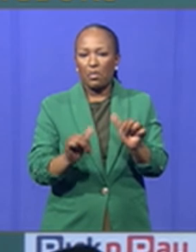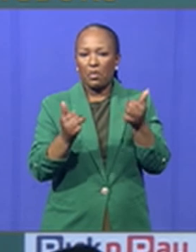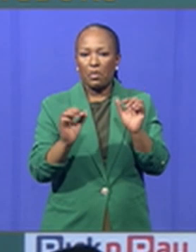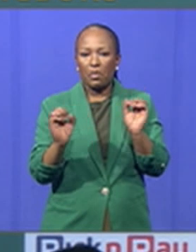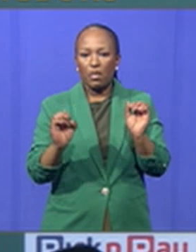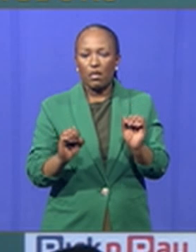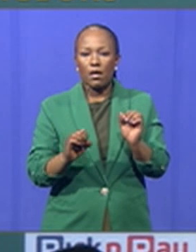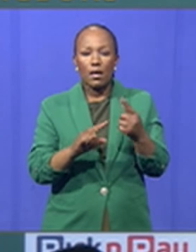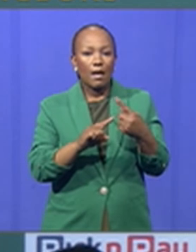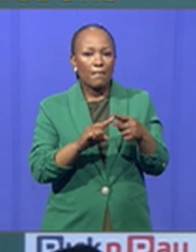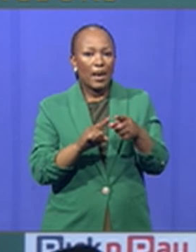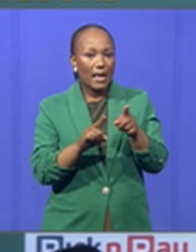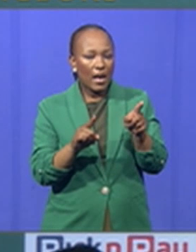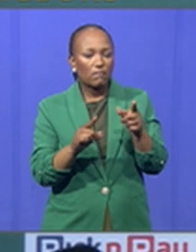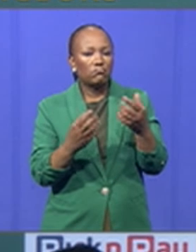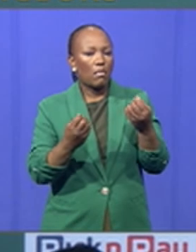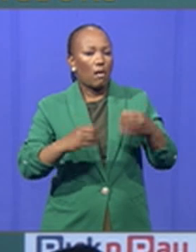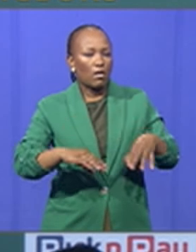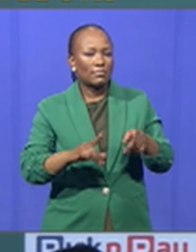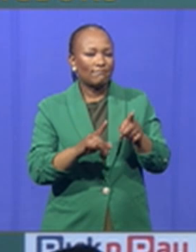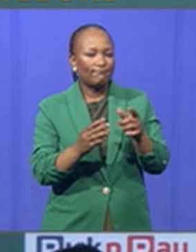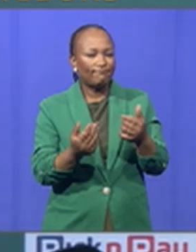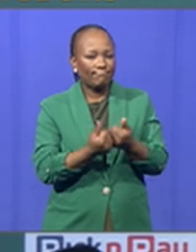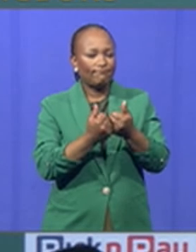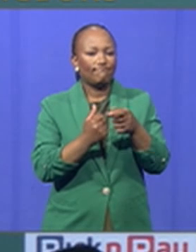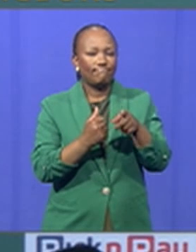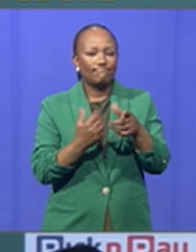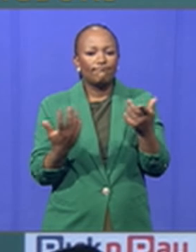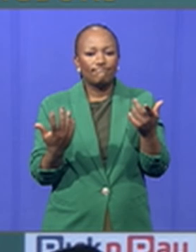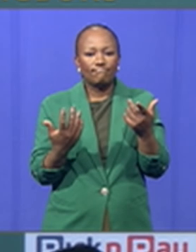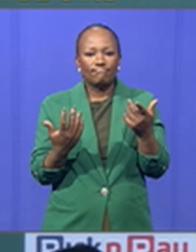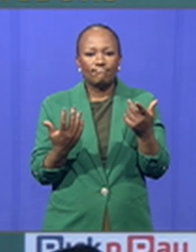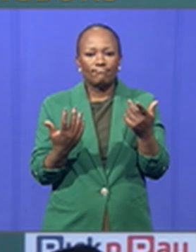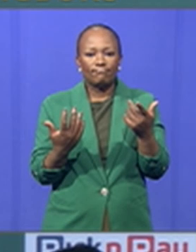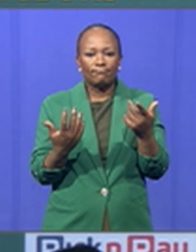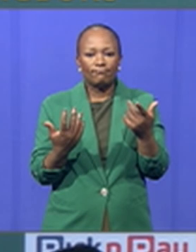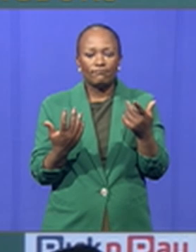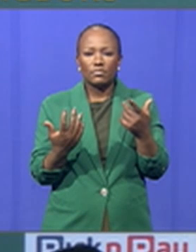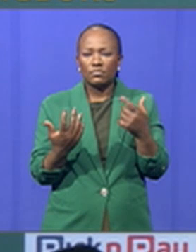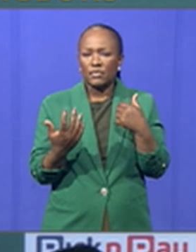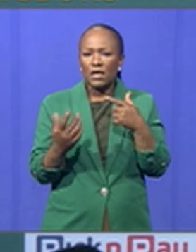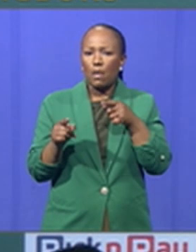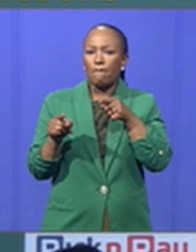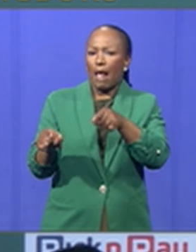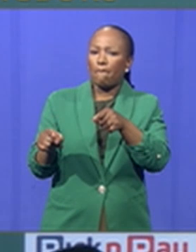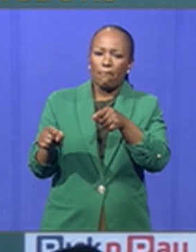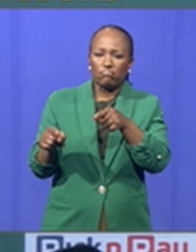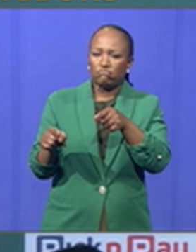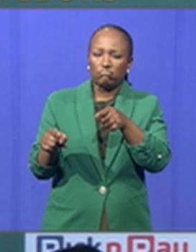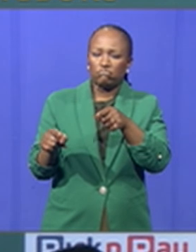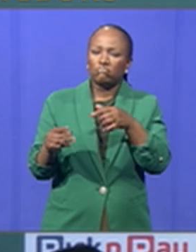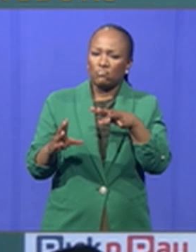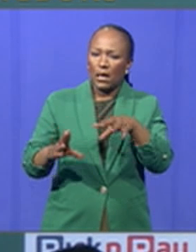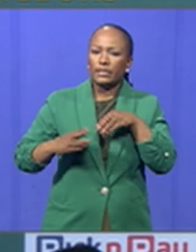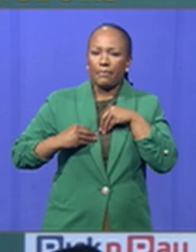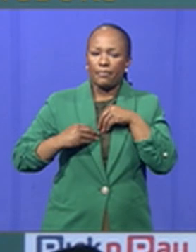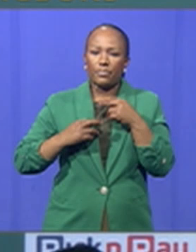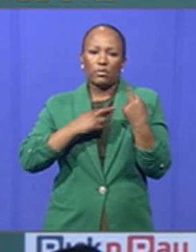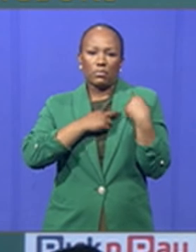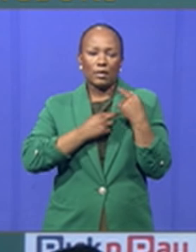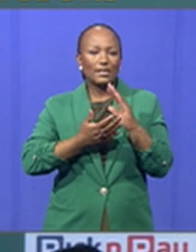not the players that lost the game for us. So I'm not just shielding them, I'm taking responsibility for what